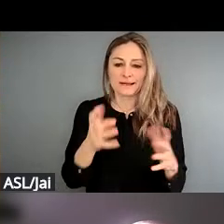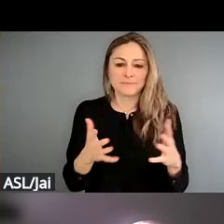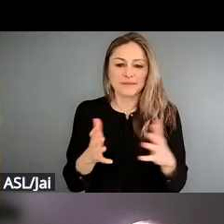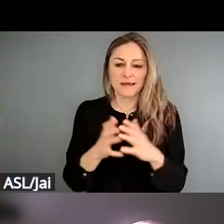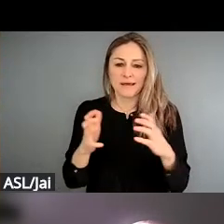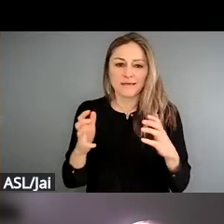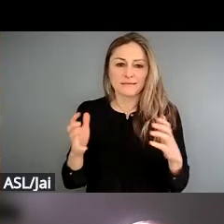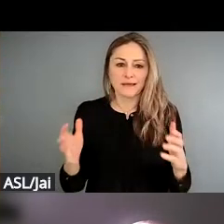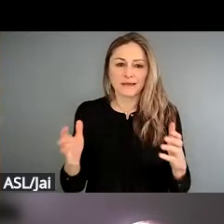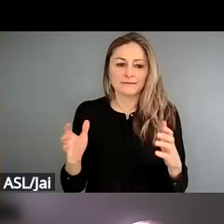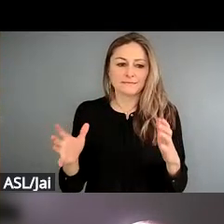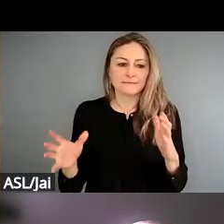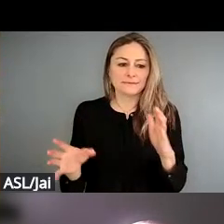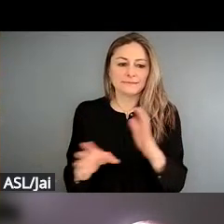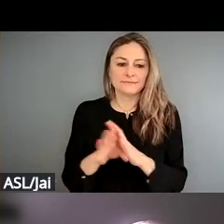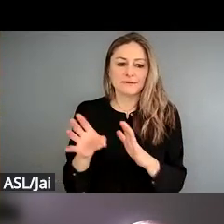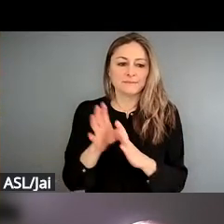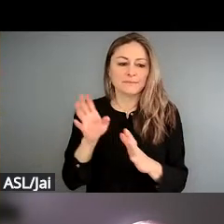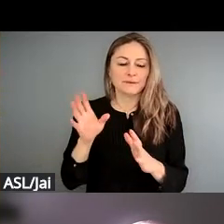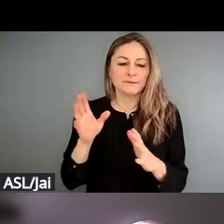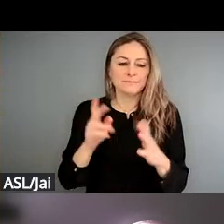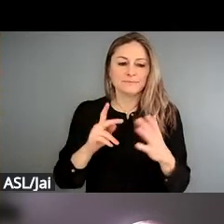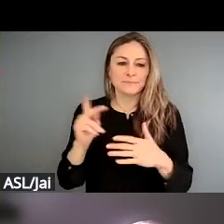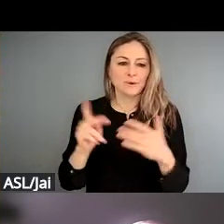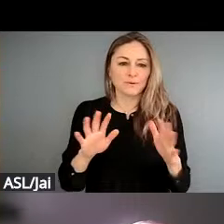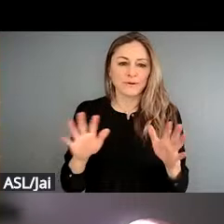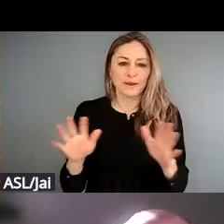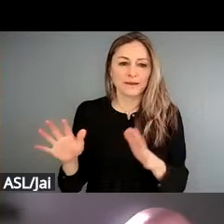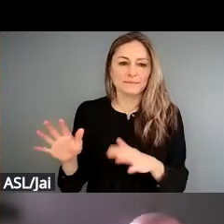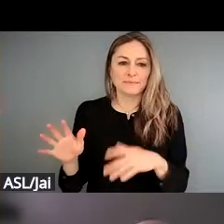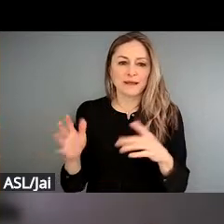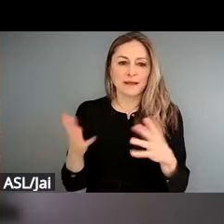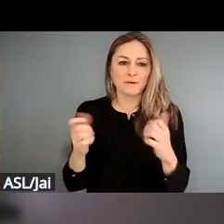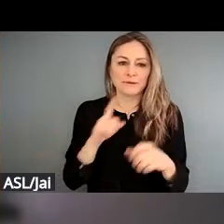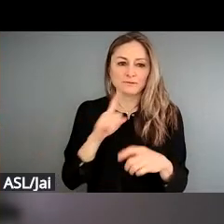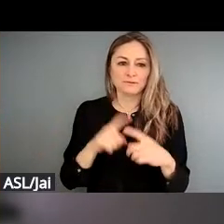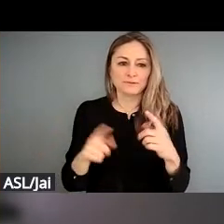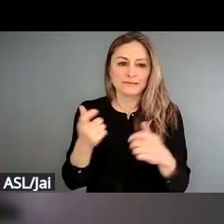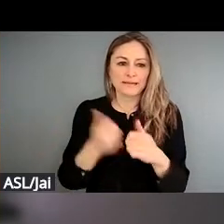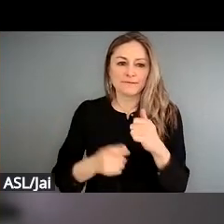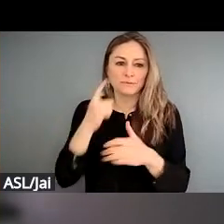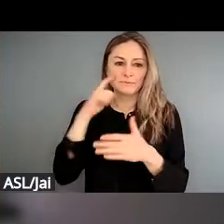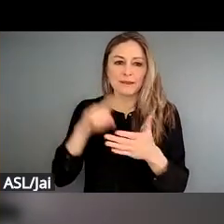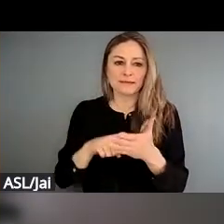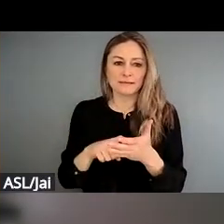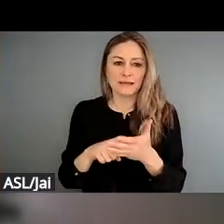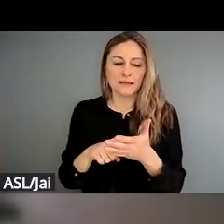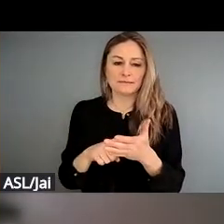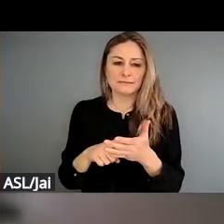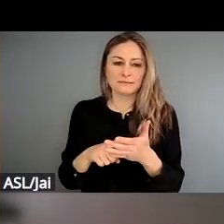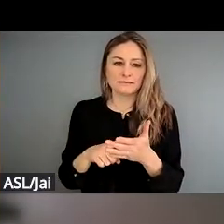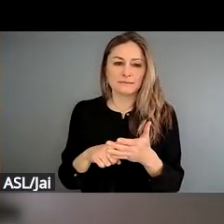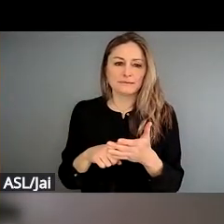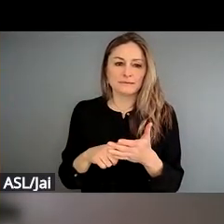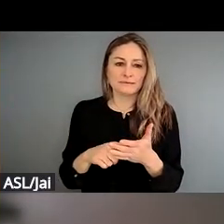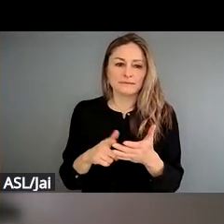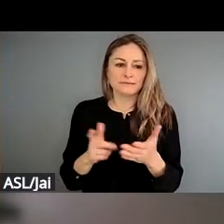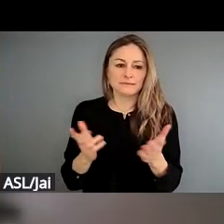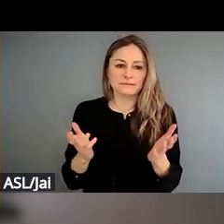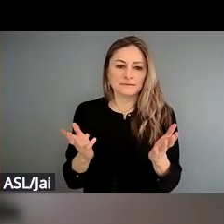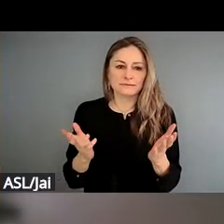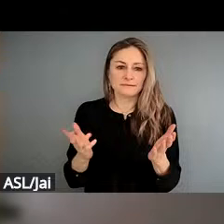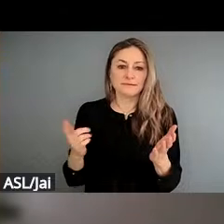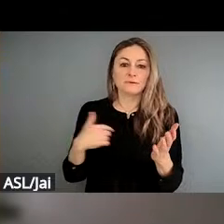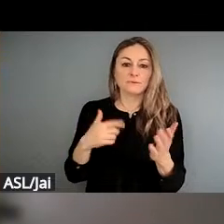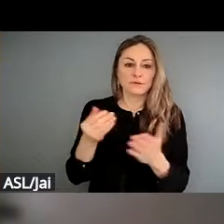developable property remnant after the program. I just want to make sure that folks here are recognizing, you know, it's we're going to purchase